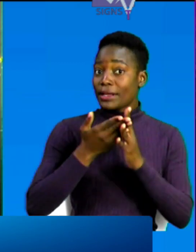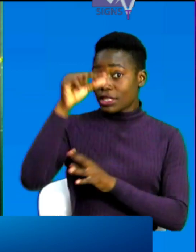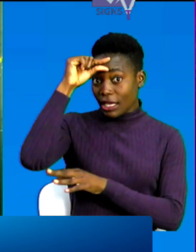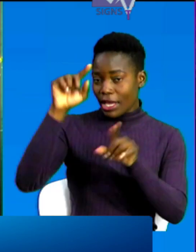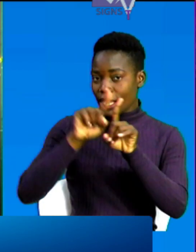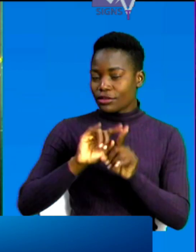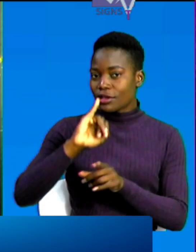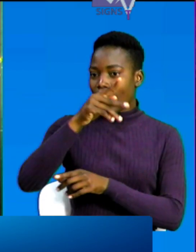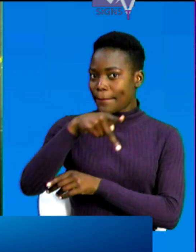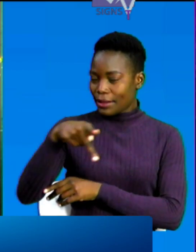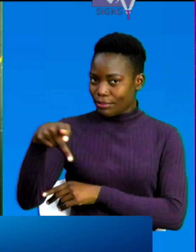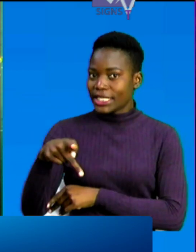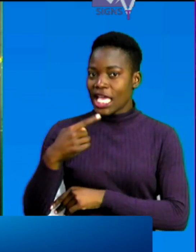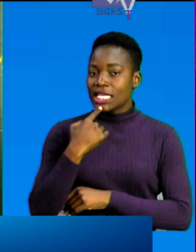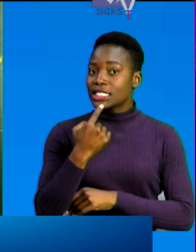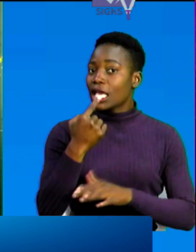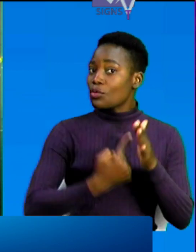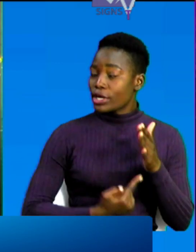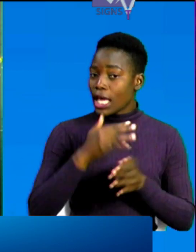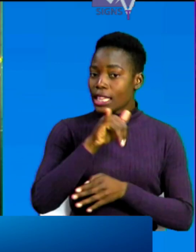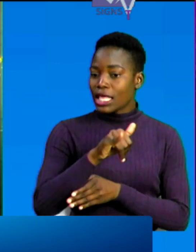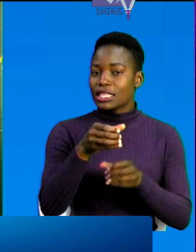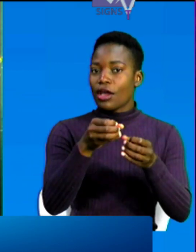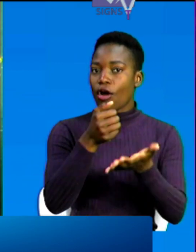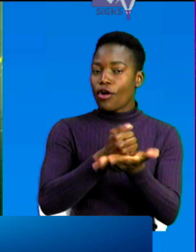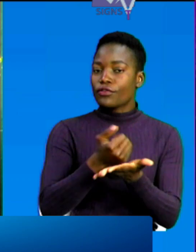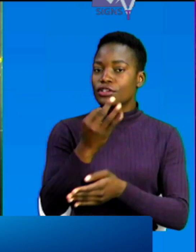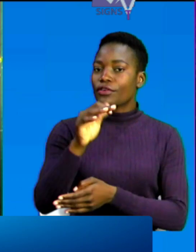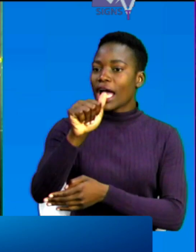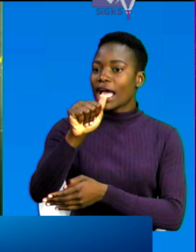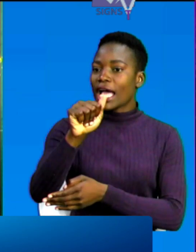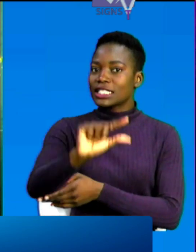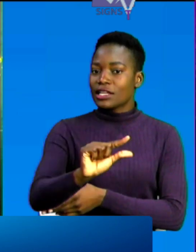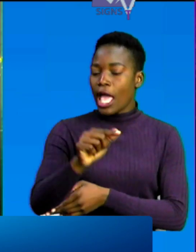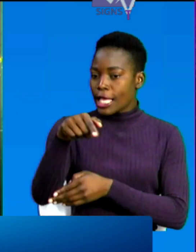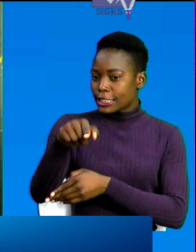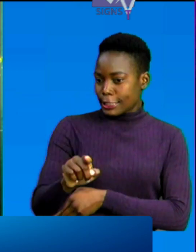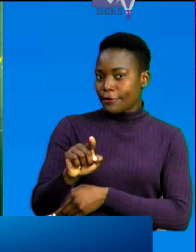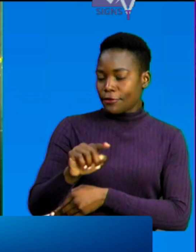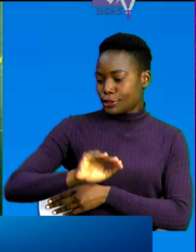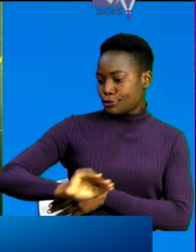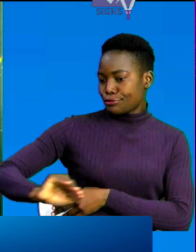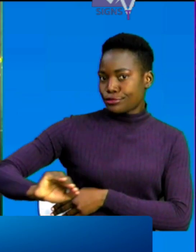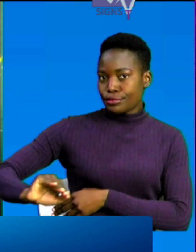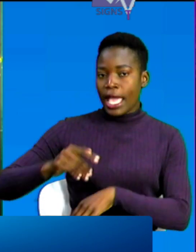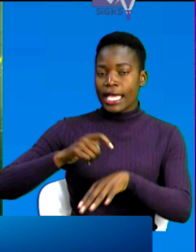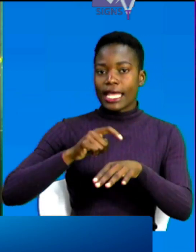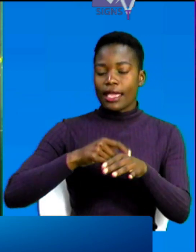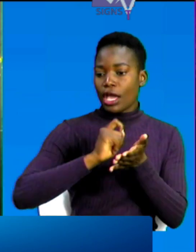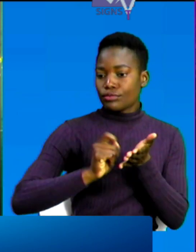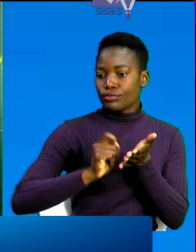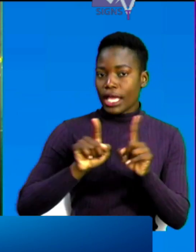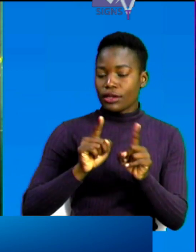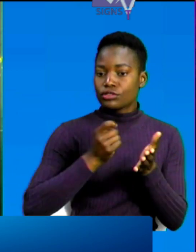the IPPs, revealed that the Office of the Attorney General was tactically sidelined during the crafting